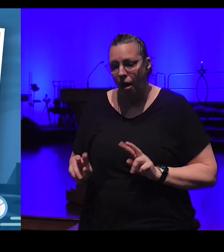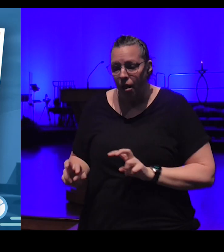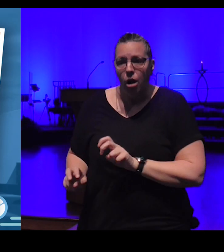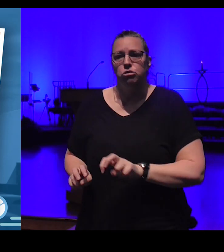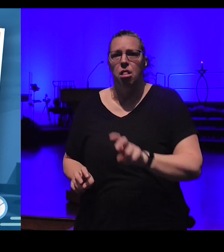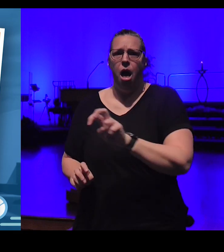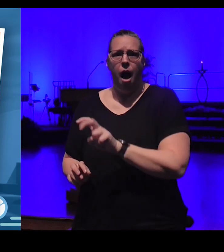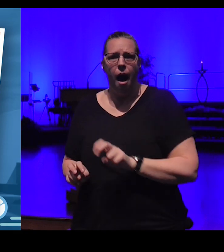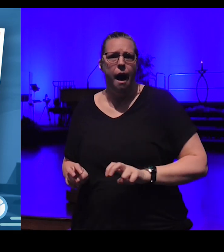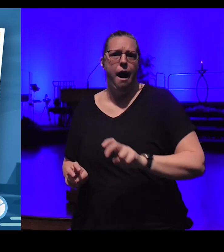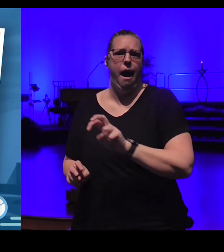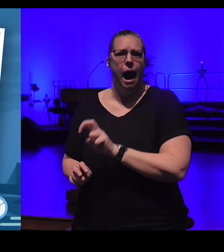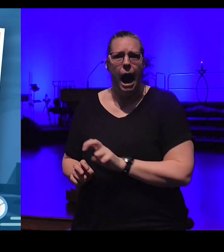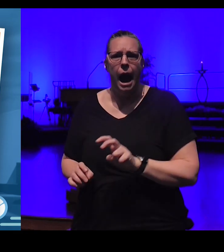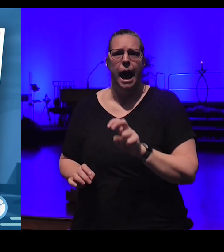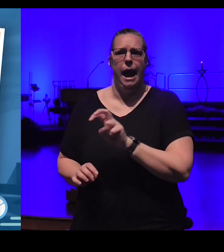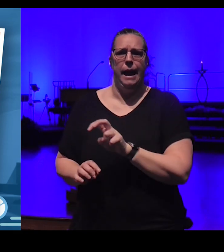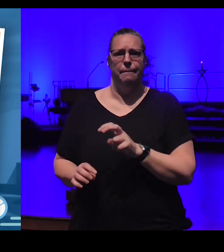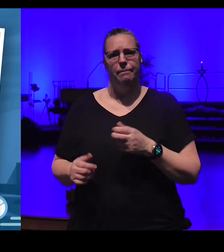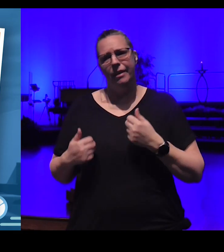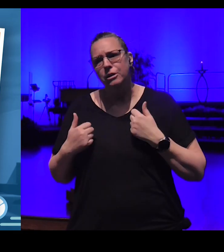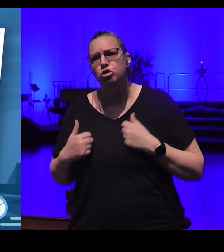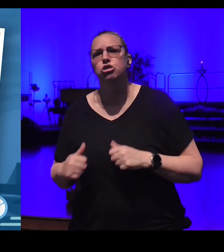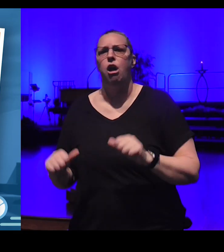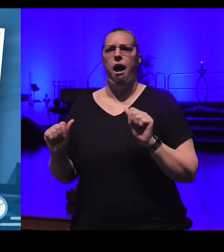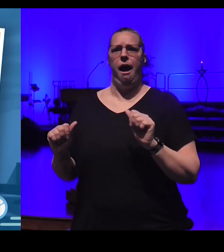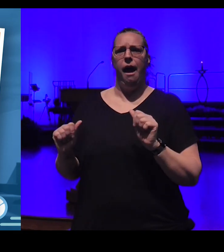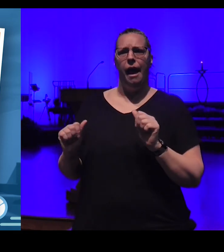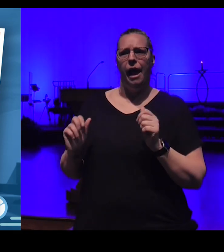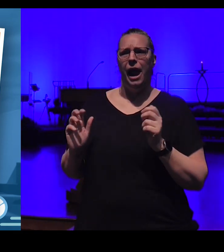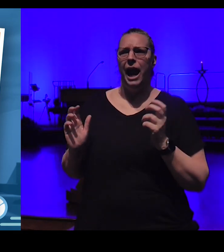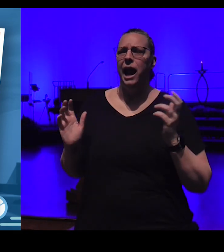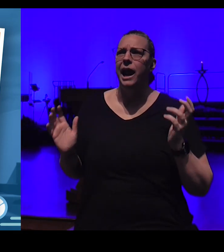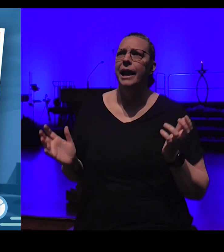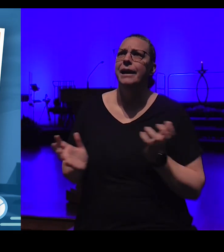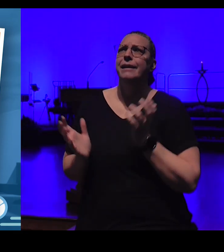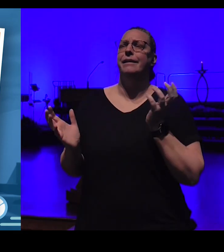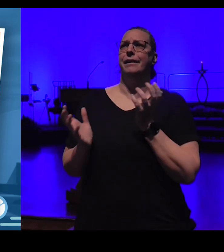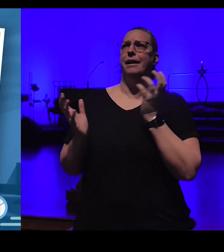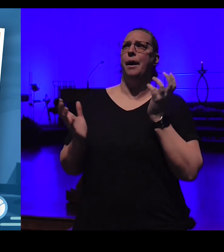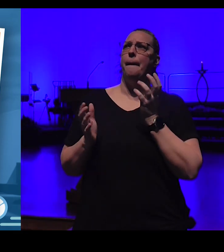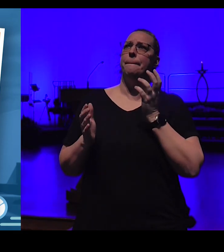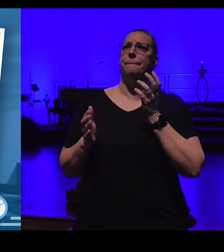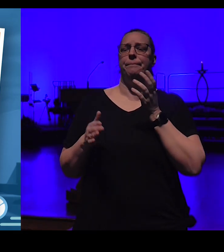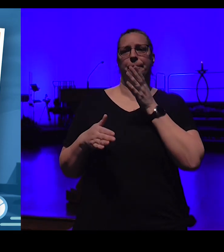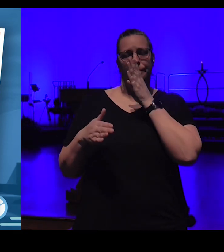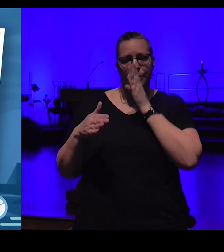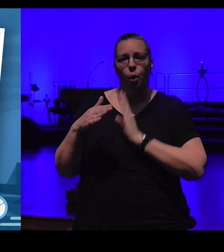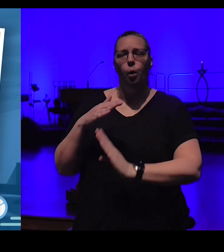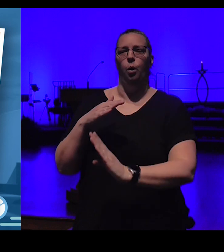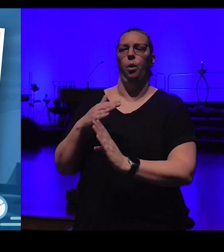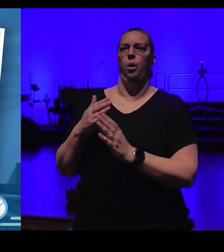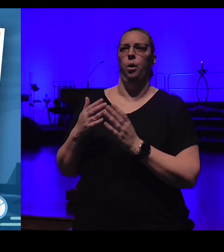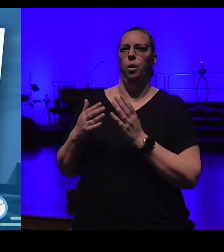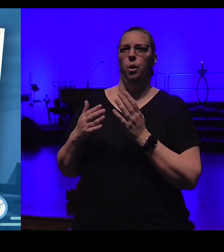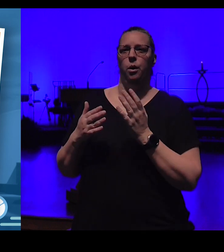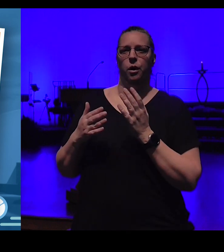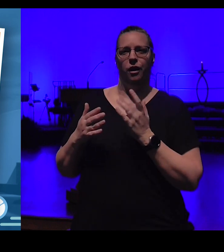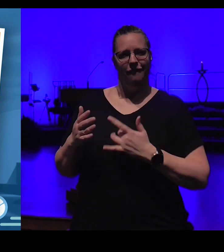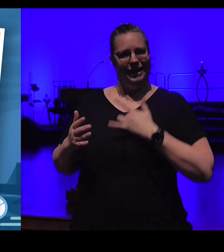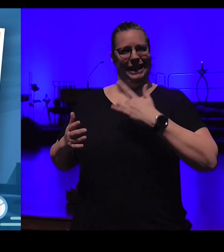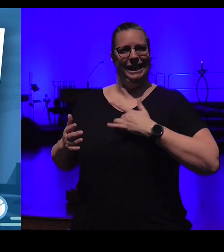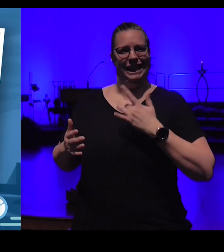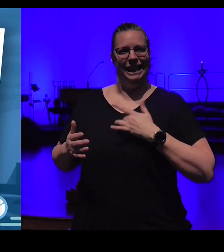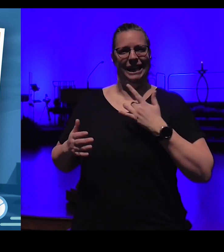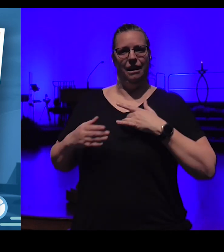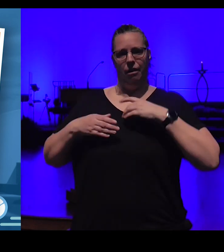pilgrims gather there to circumambulate, to bring forth purification, and to feel the